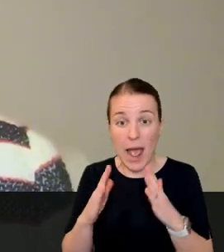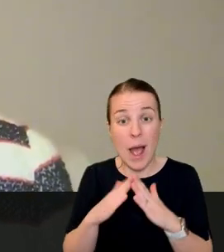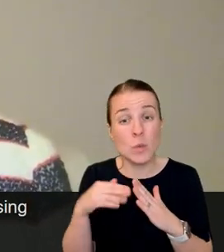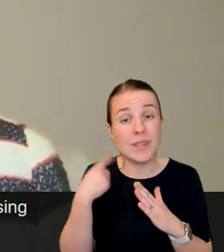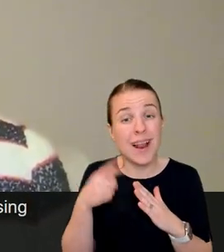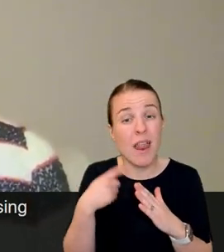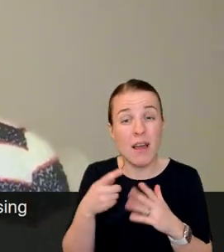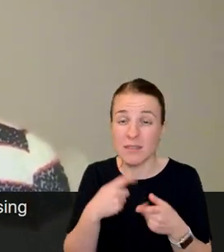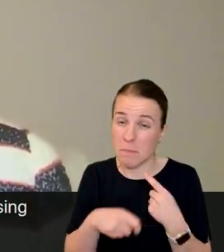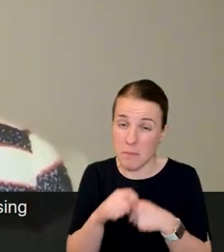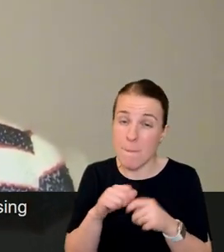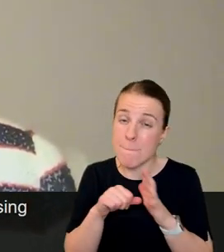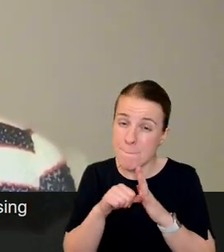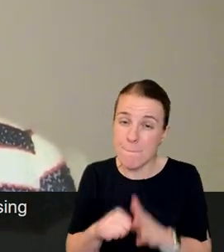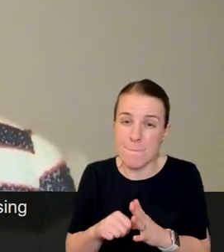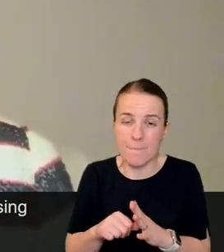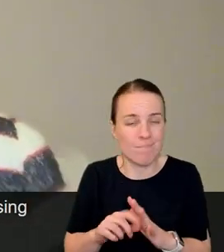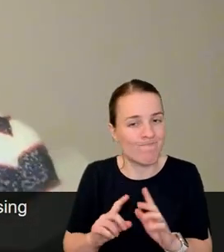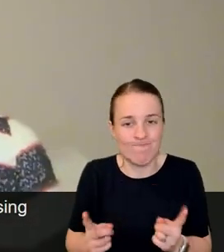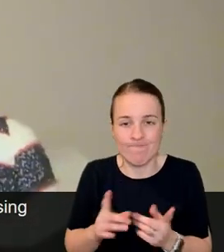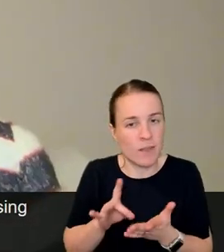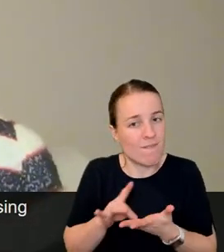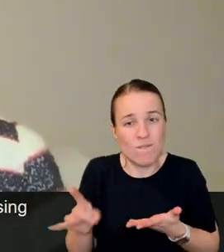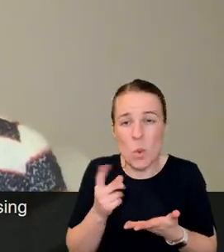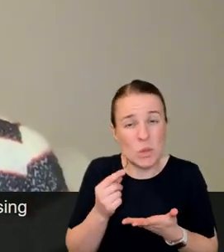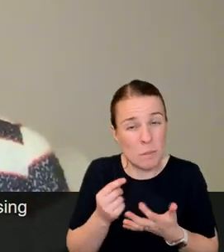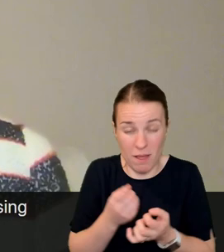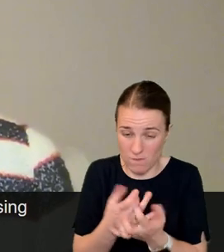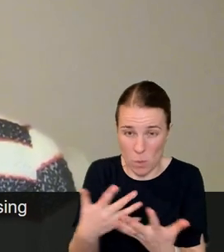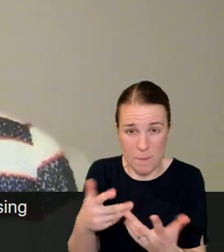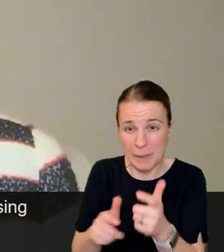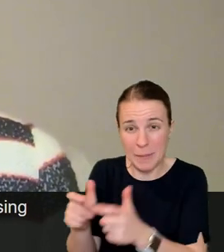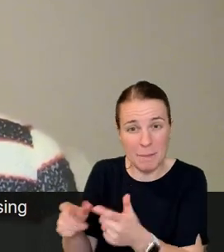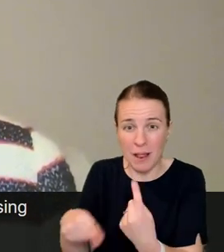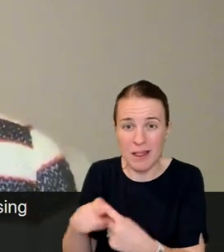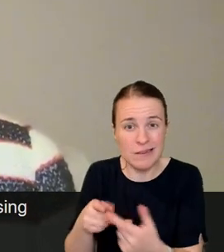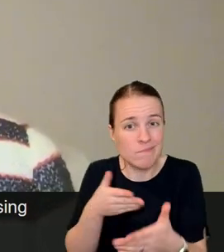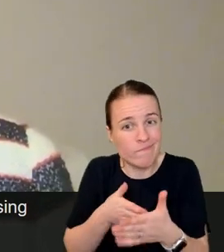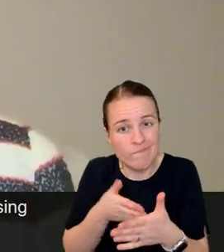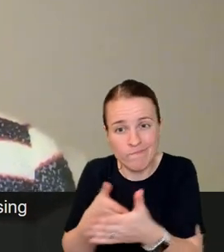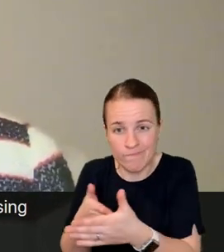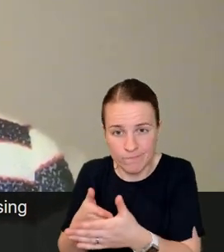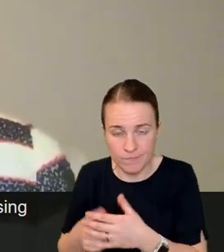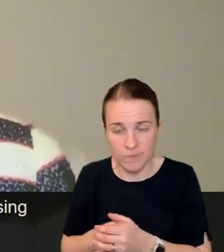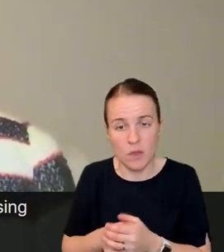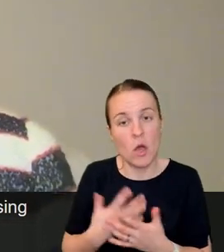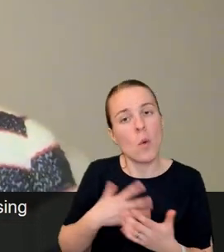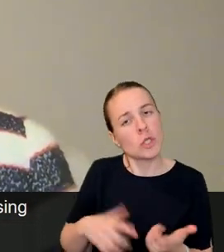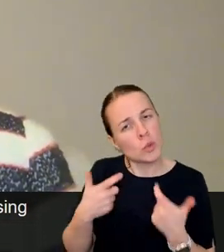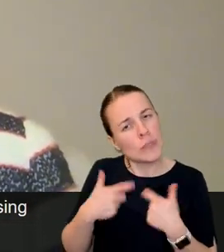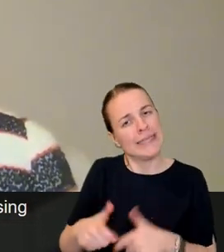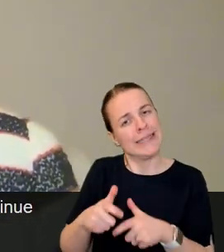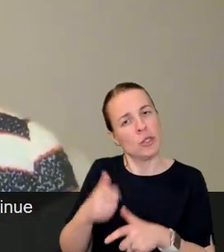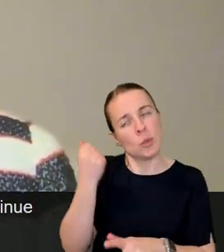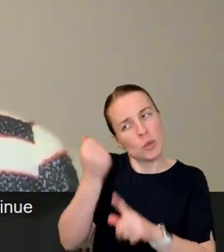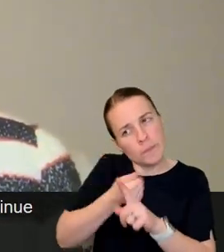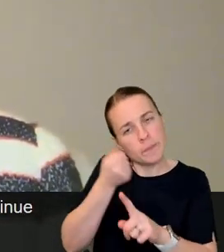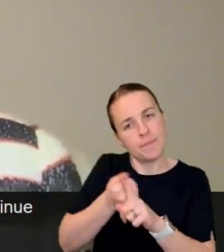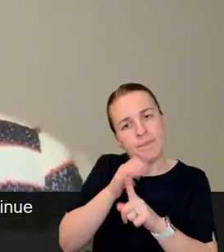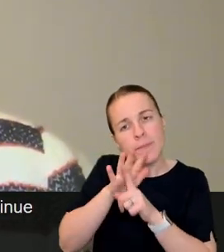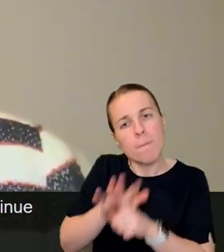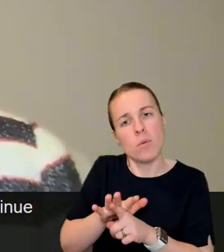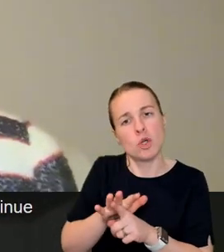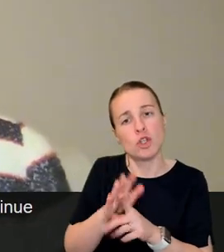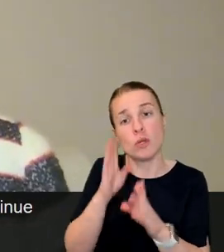difficult and unaffordable for many, many people. I want to just really push and continue to push for a private sector